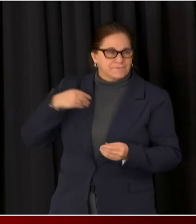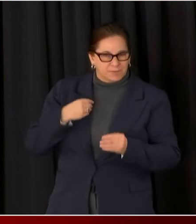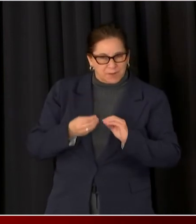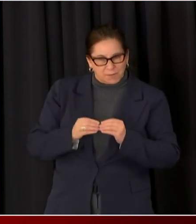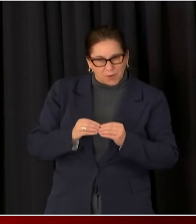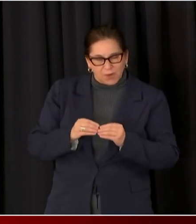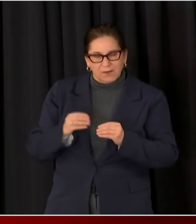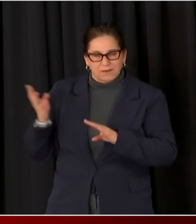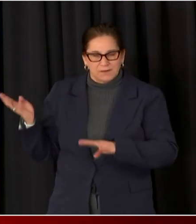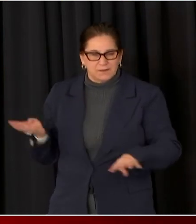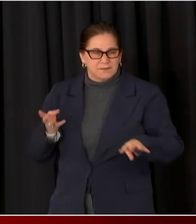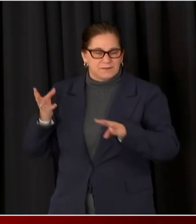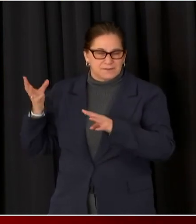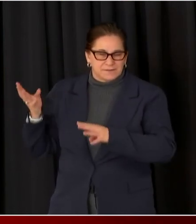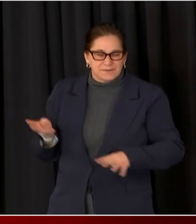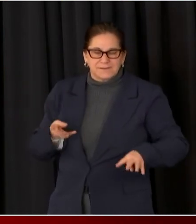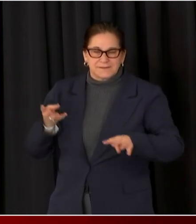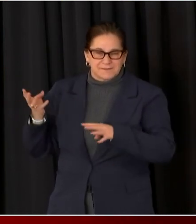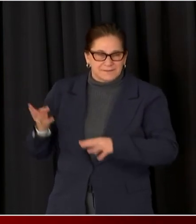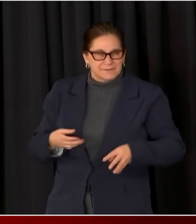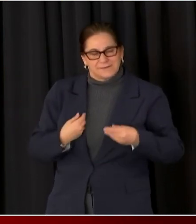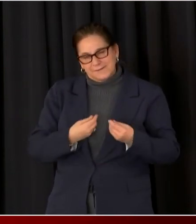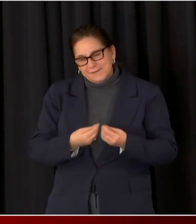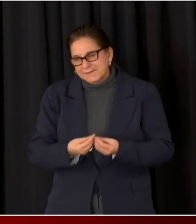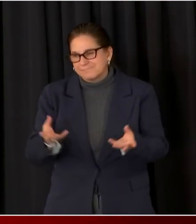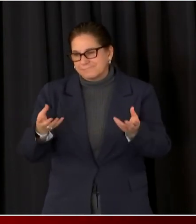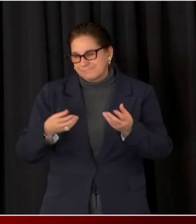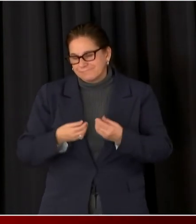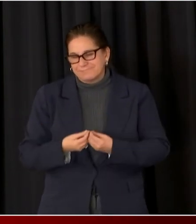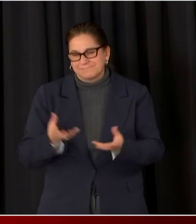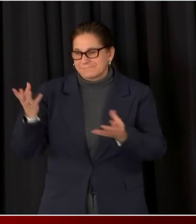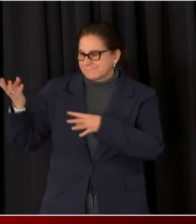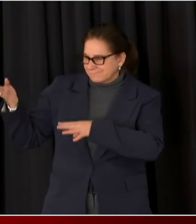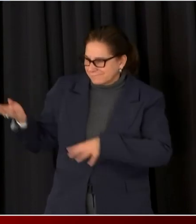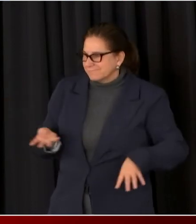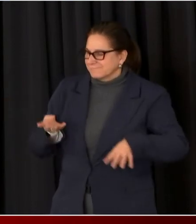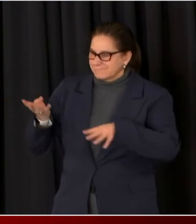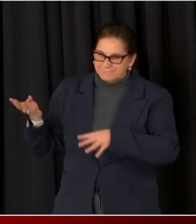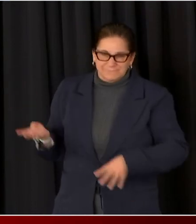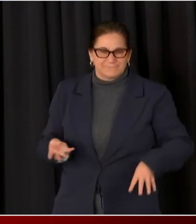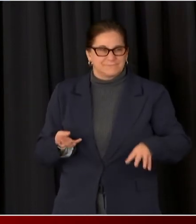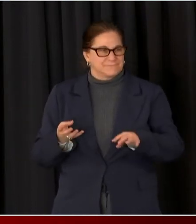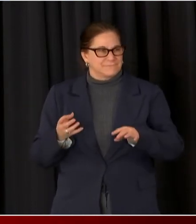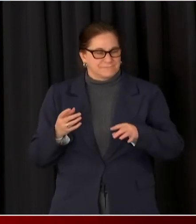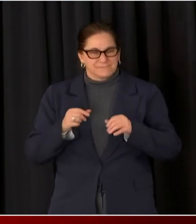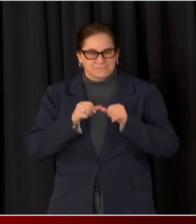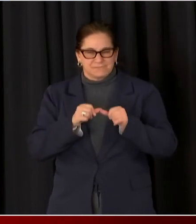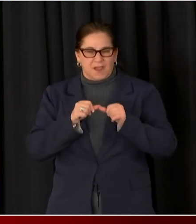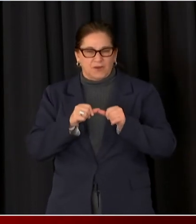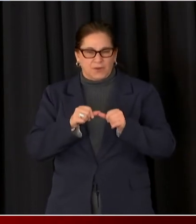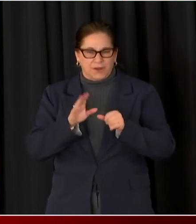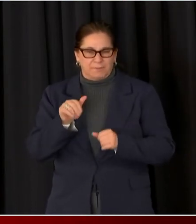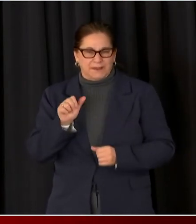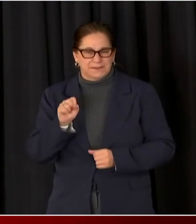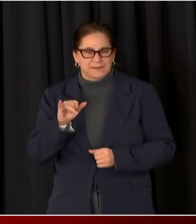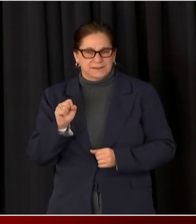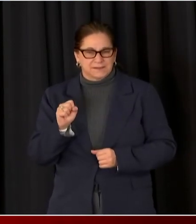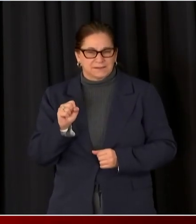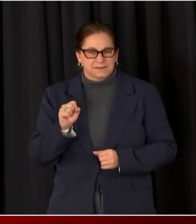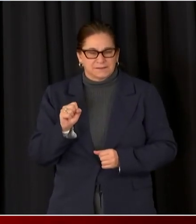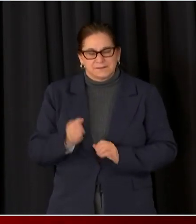can request be shipped here for use. And those doses will be